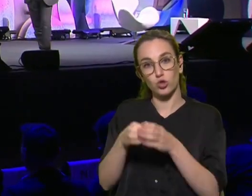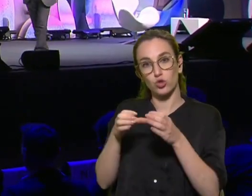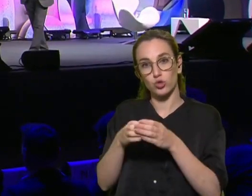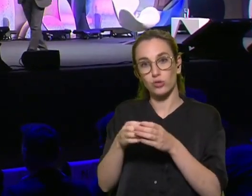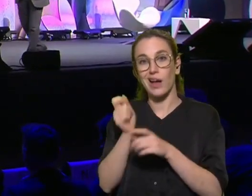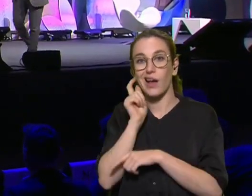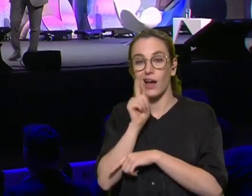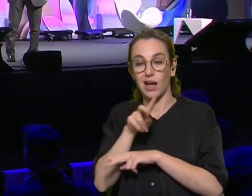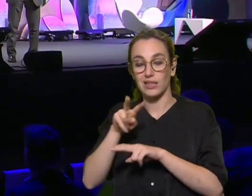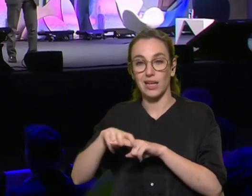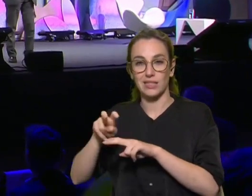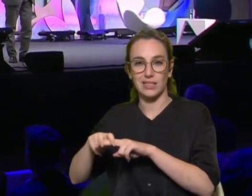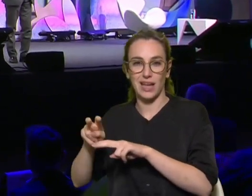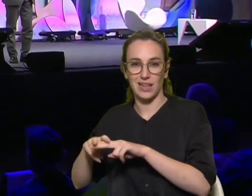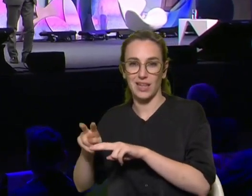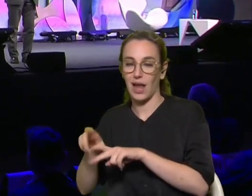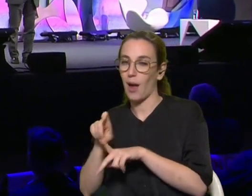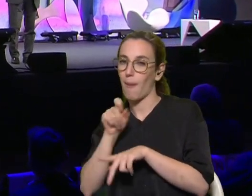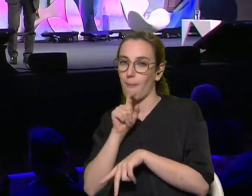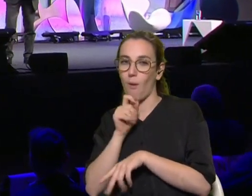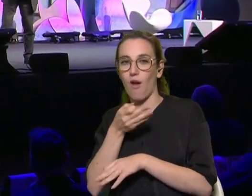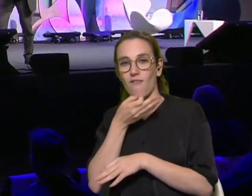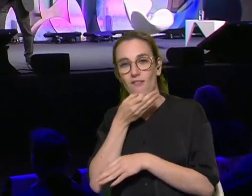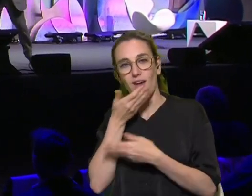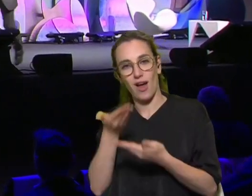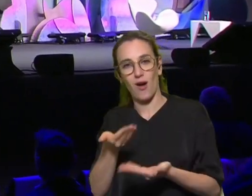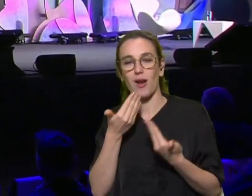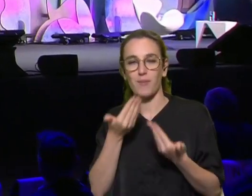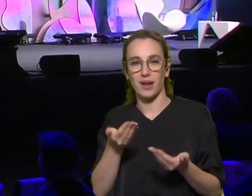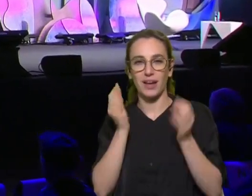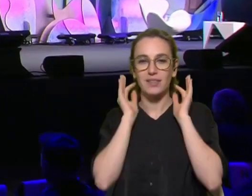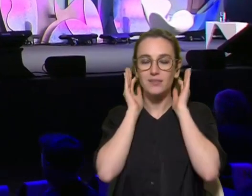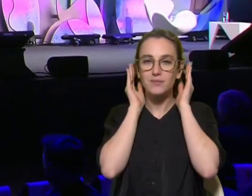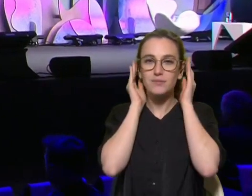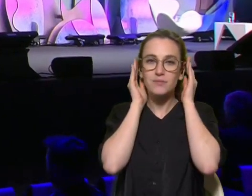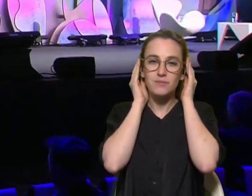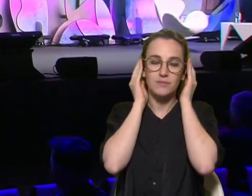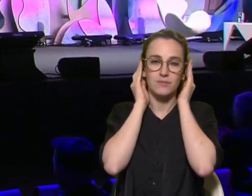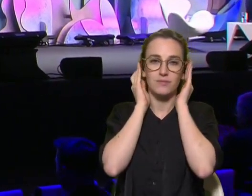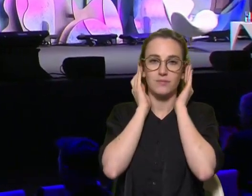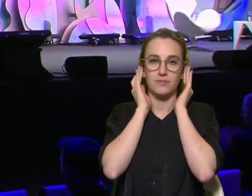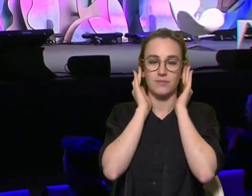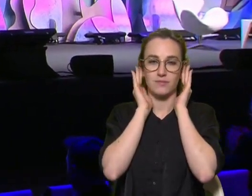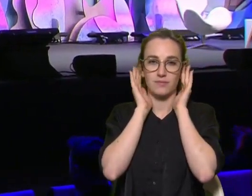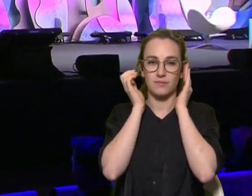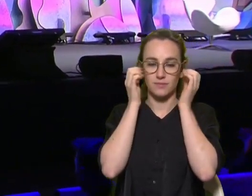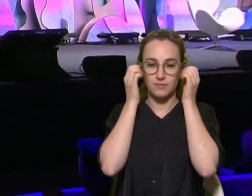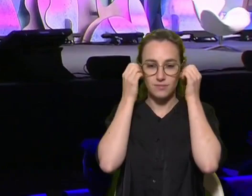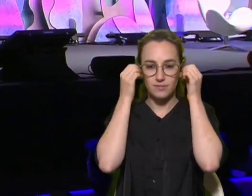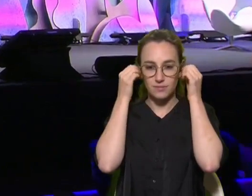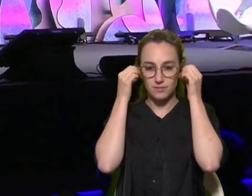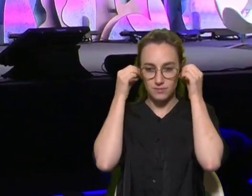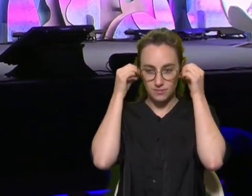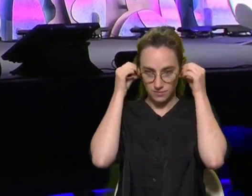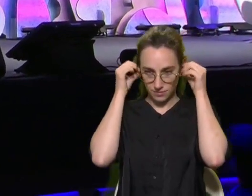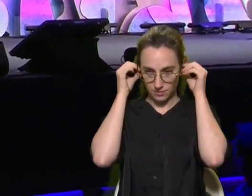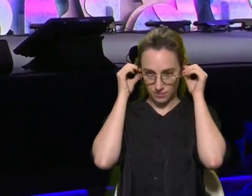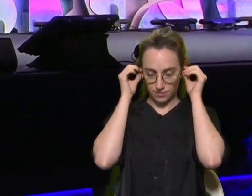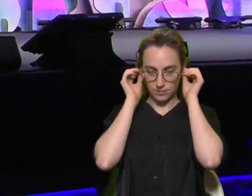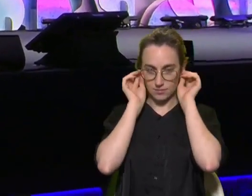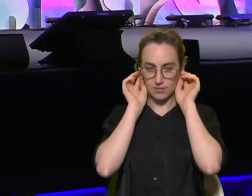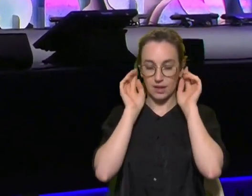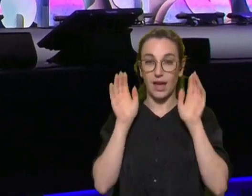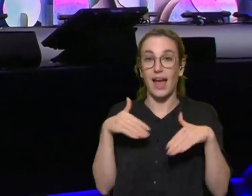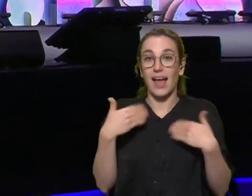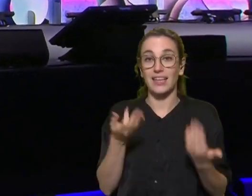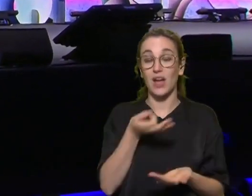and give the floor to the moderator and the colleagues who have coordinated each one of the strategies. And thank you. So let's all